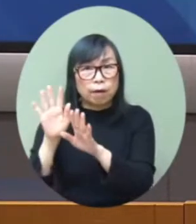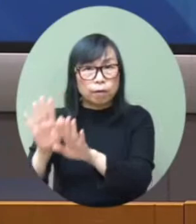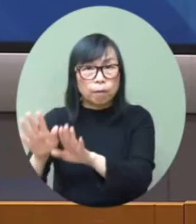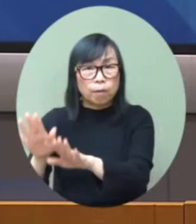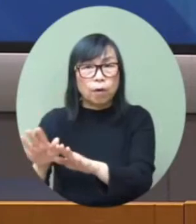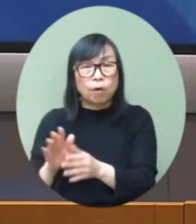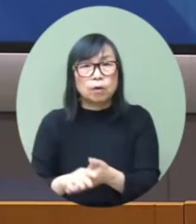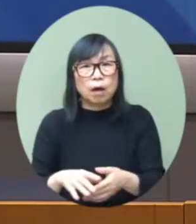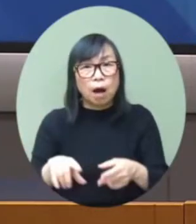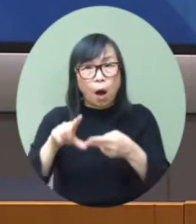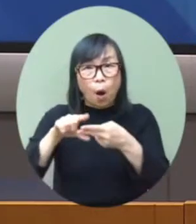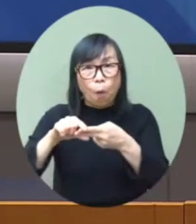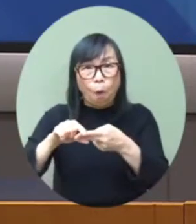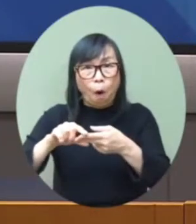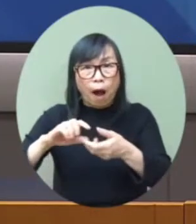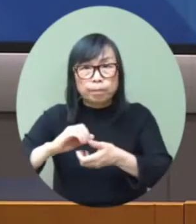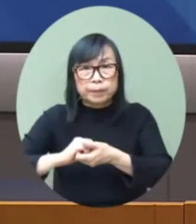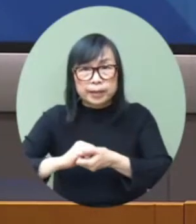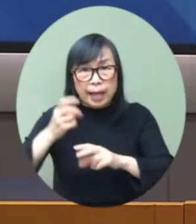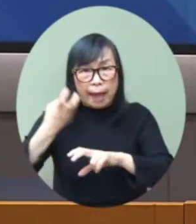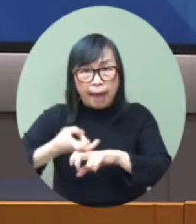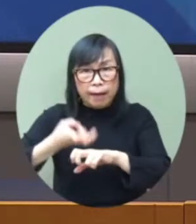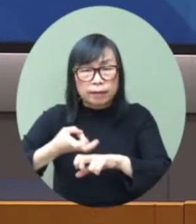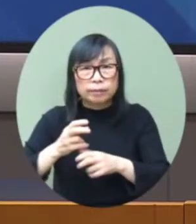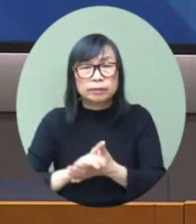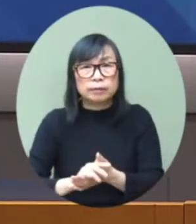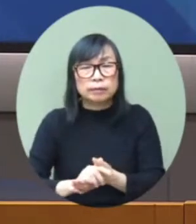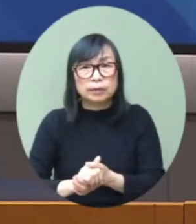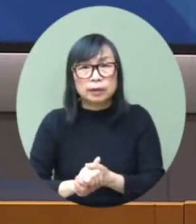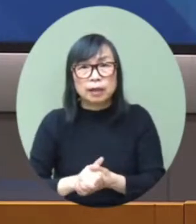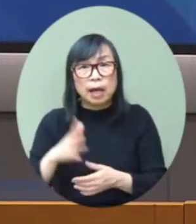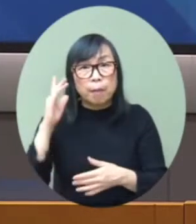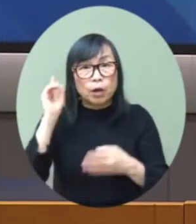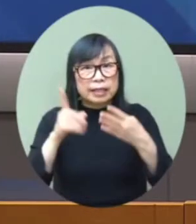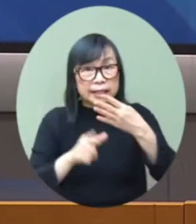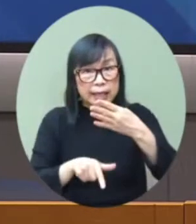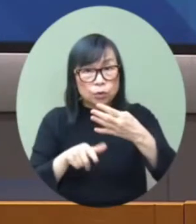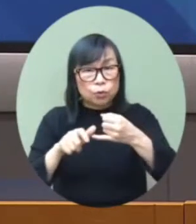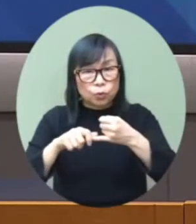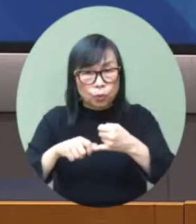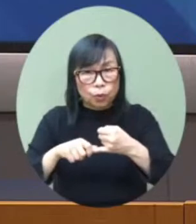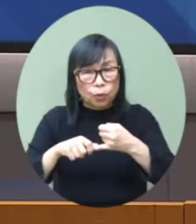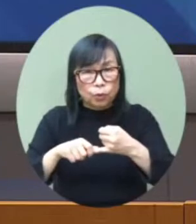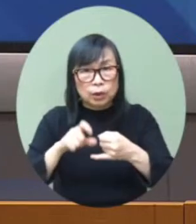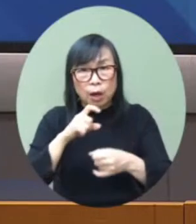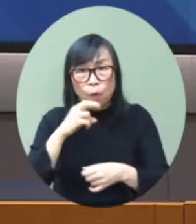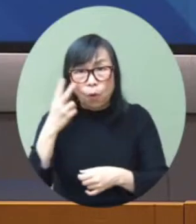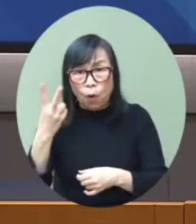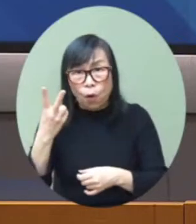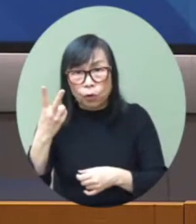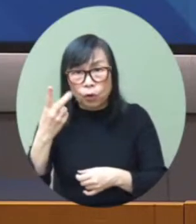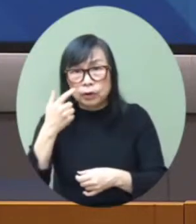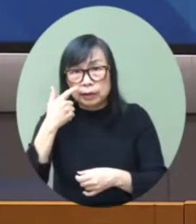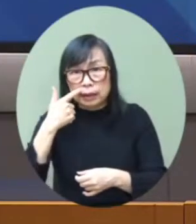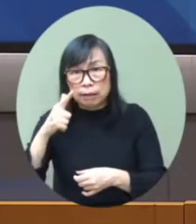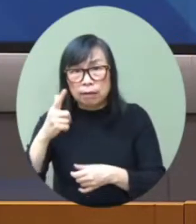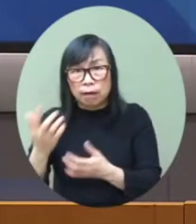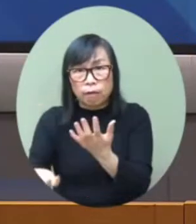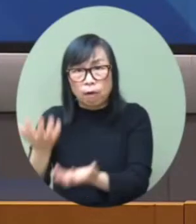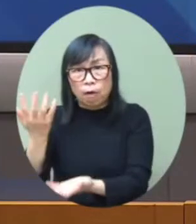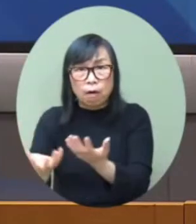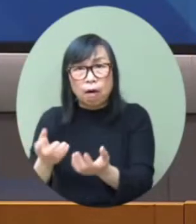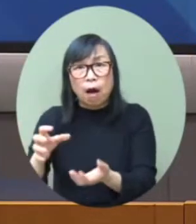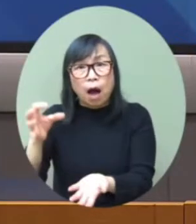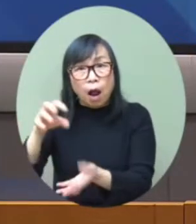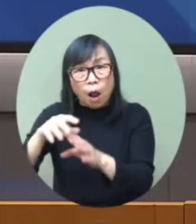So that's in relation to our crematorium or cremation services. For Warhap Shack, we hope that at the beginning of April,